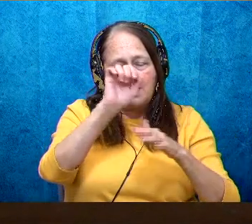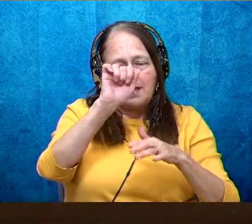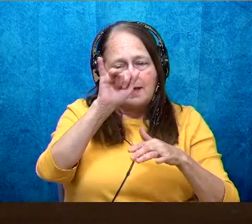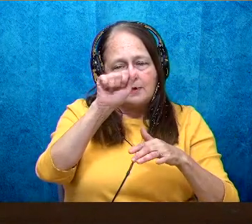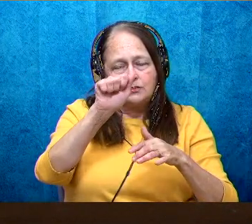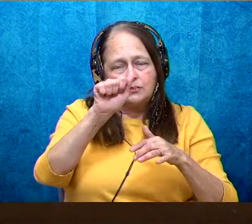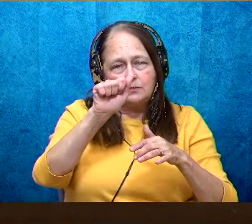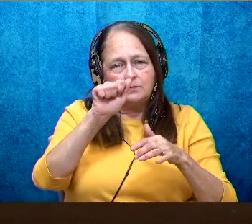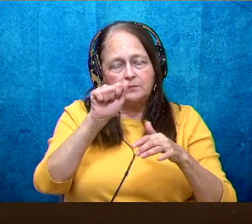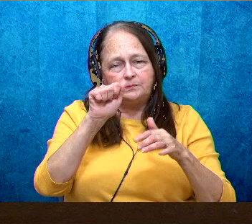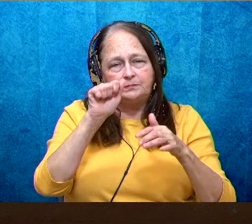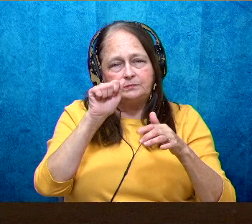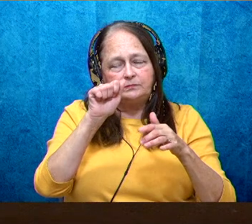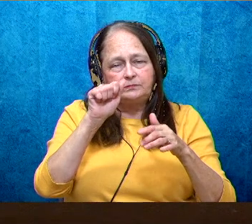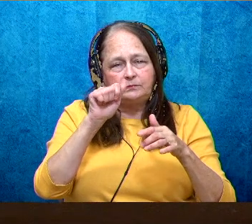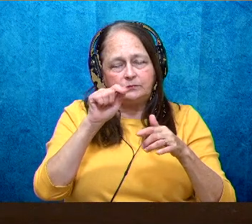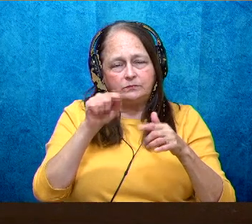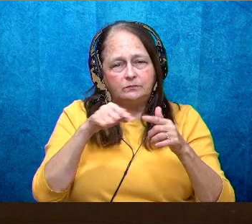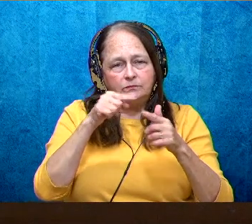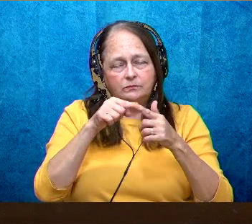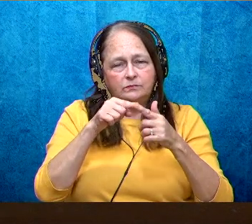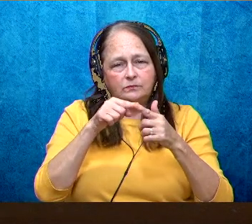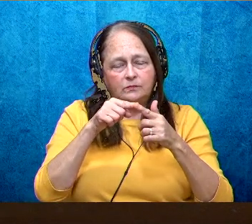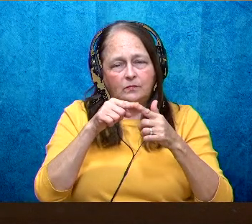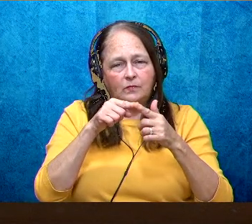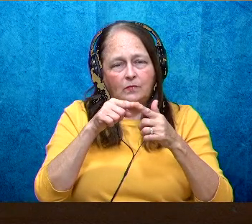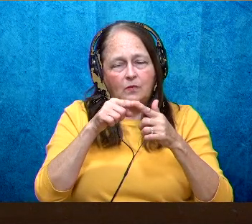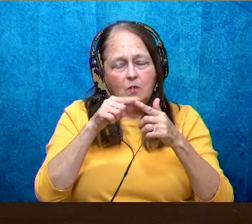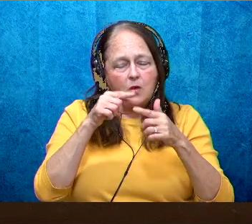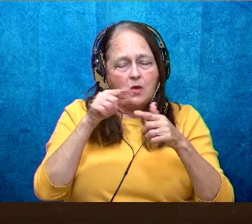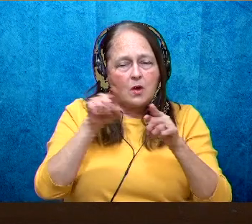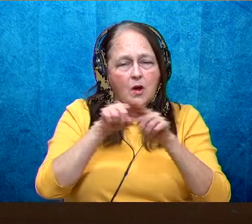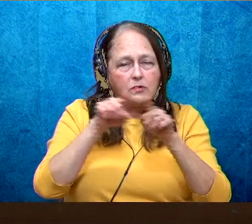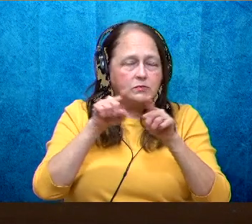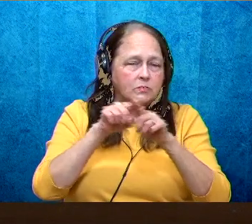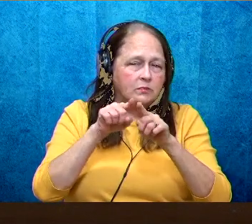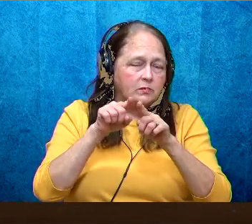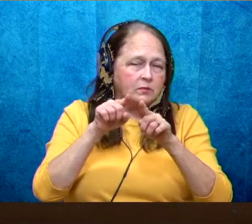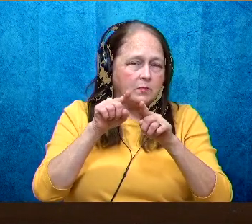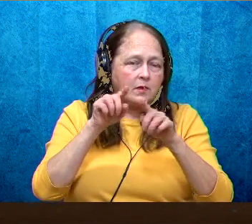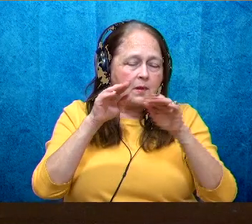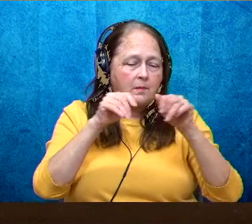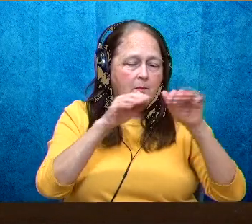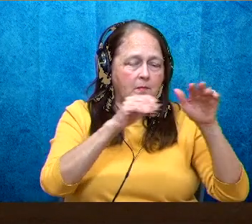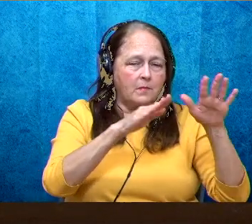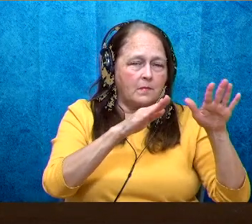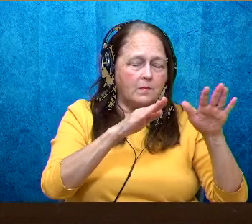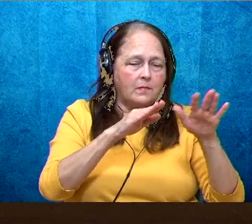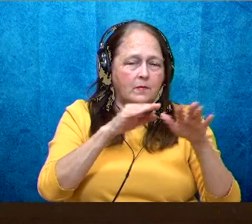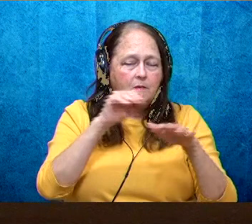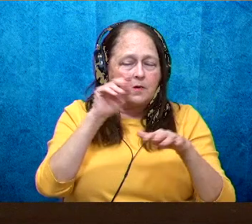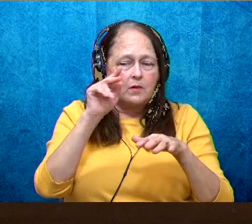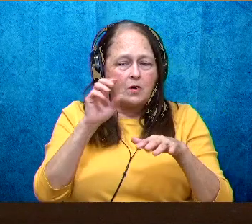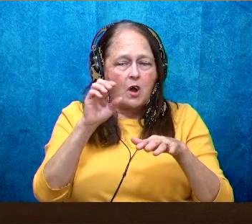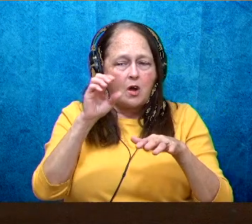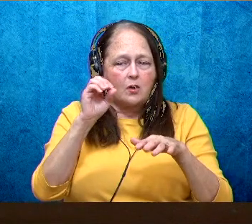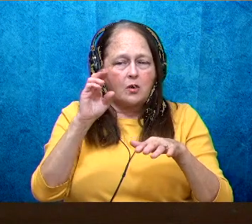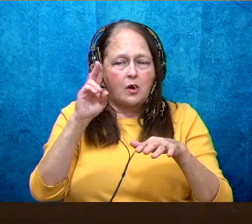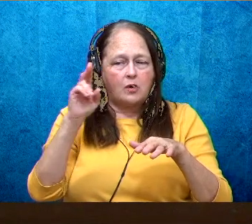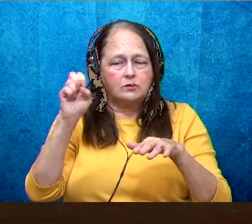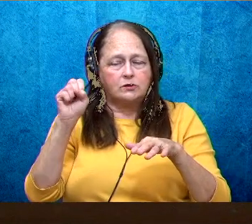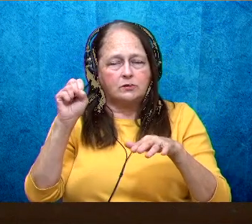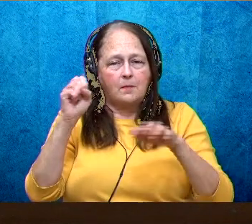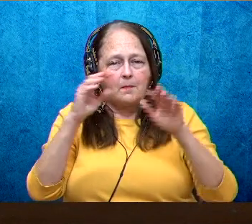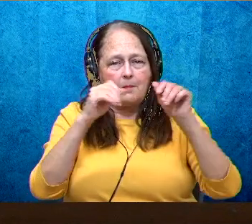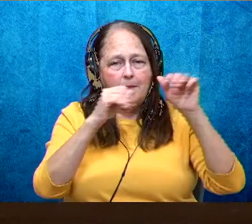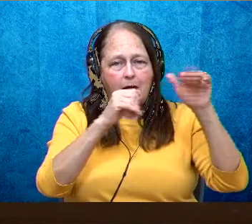part of Russia. In addition to the Ural Mountains, there's also a mountain range called the Caucasus Mountains. And if